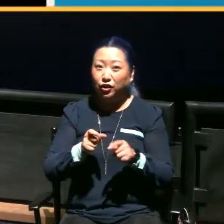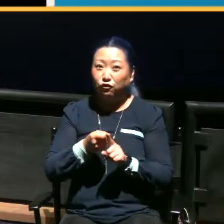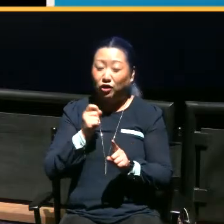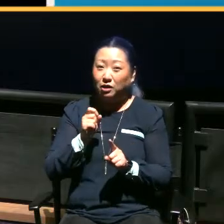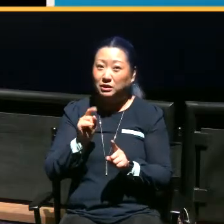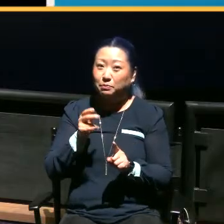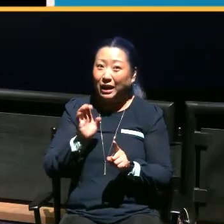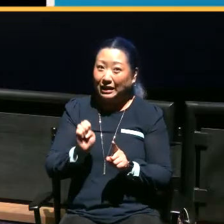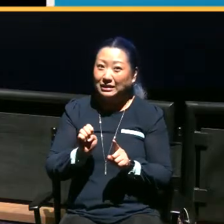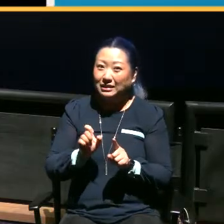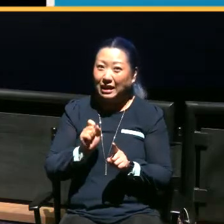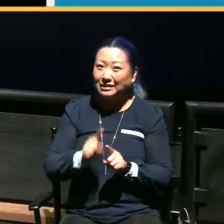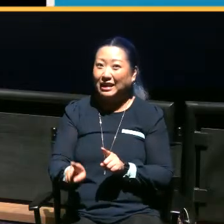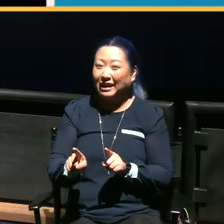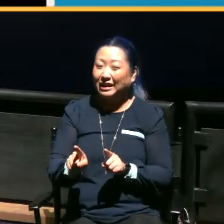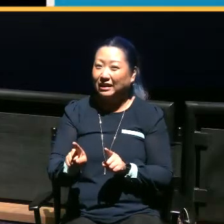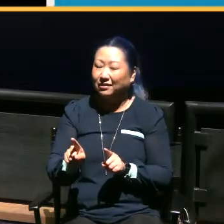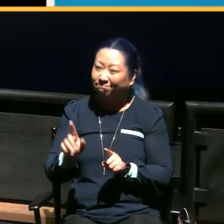Take that, Neil Armstrong.